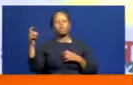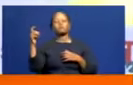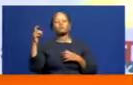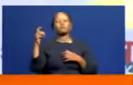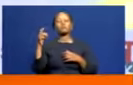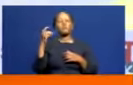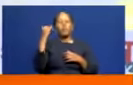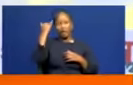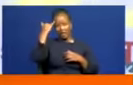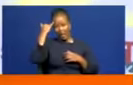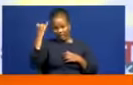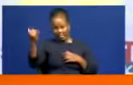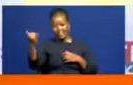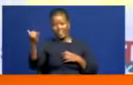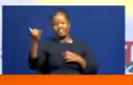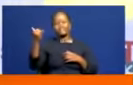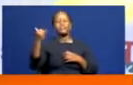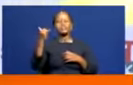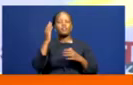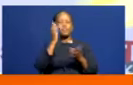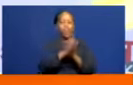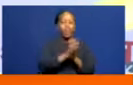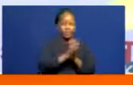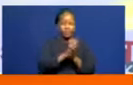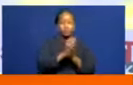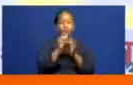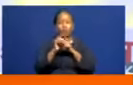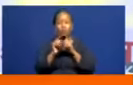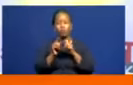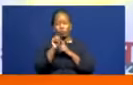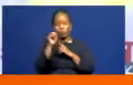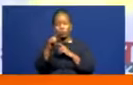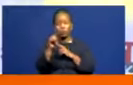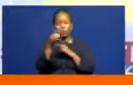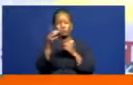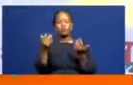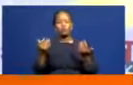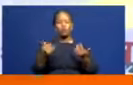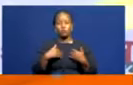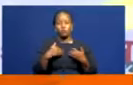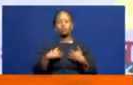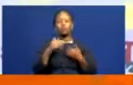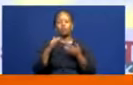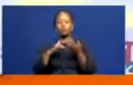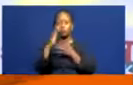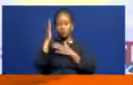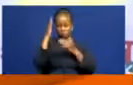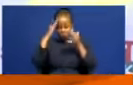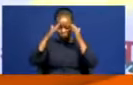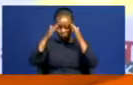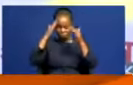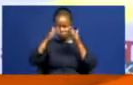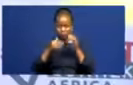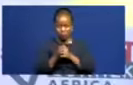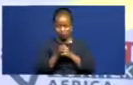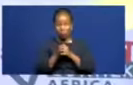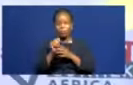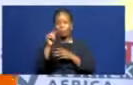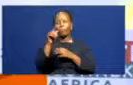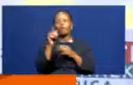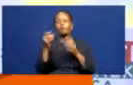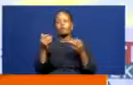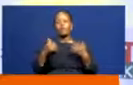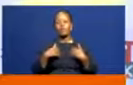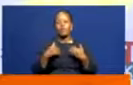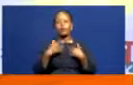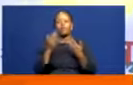ideas, ideals, business interests, and innovations. It has become a game